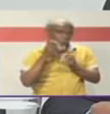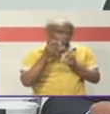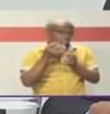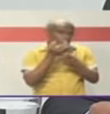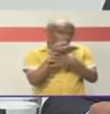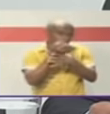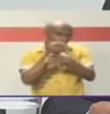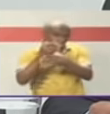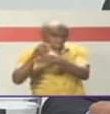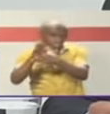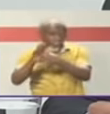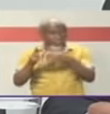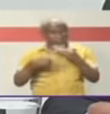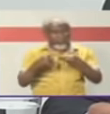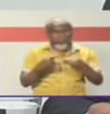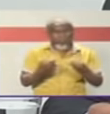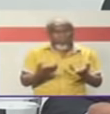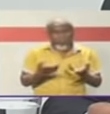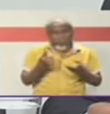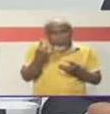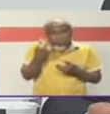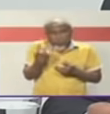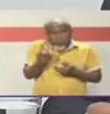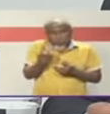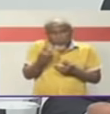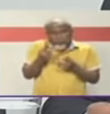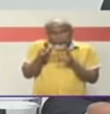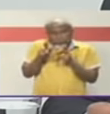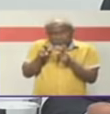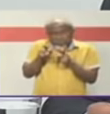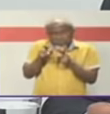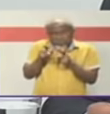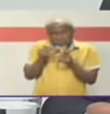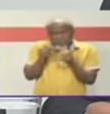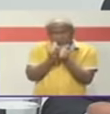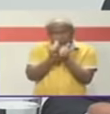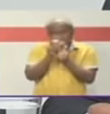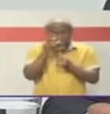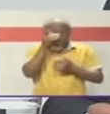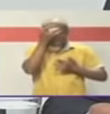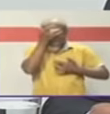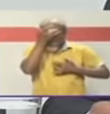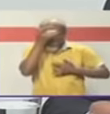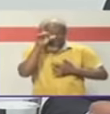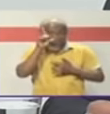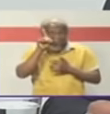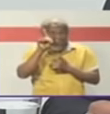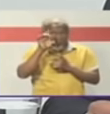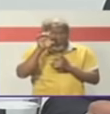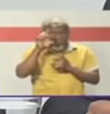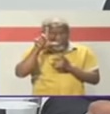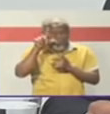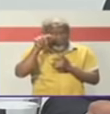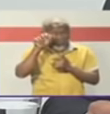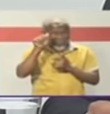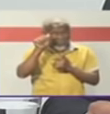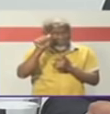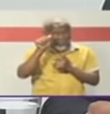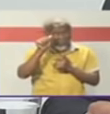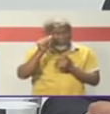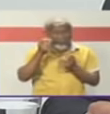detail, about one particular Delta case coming out of a gathering.